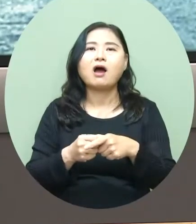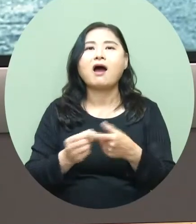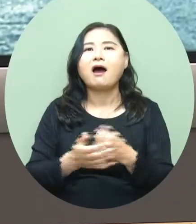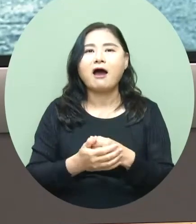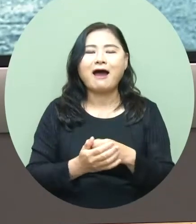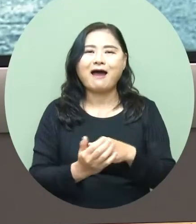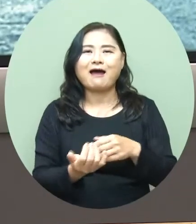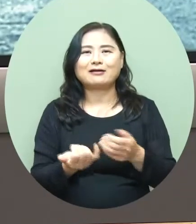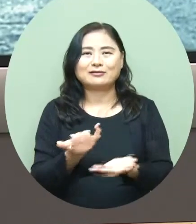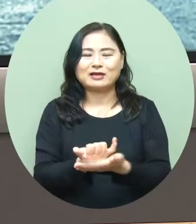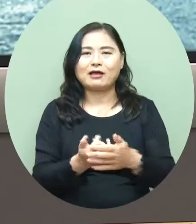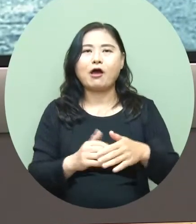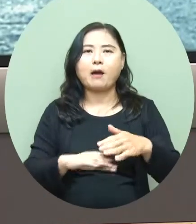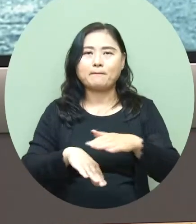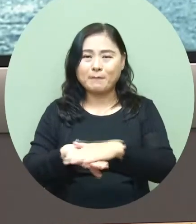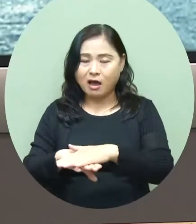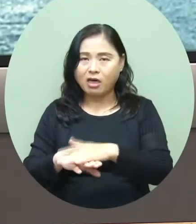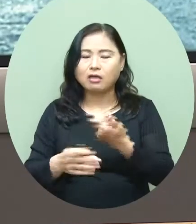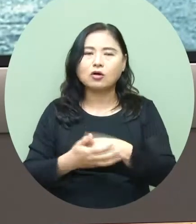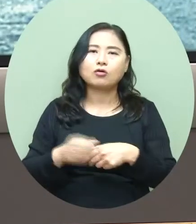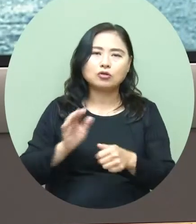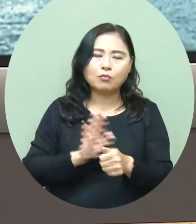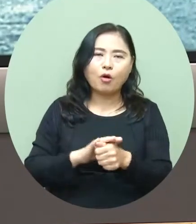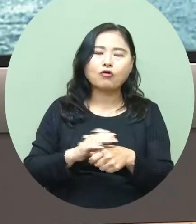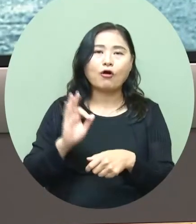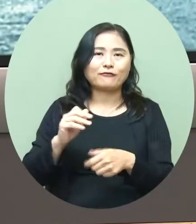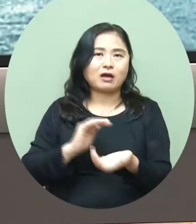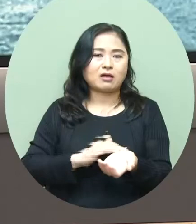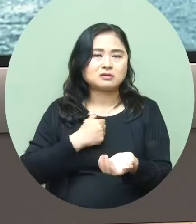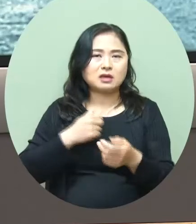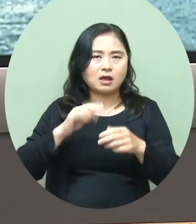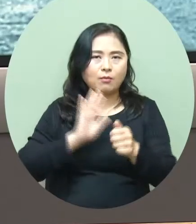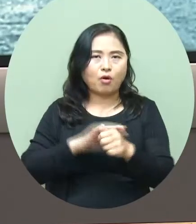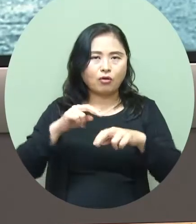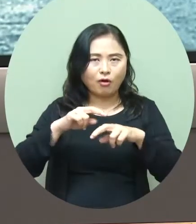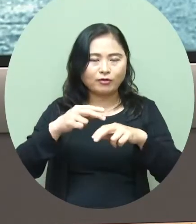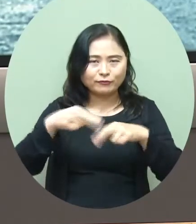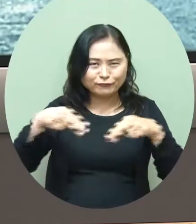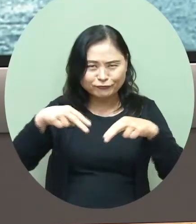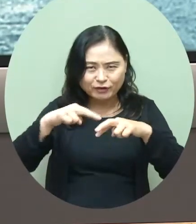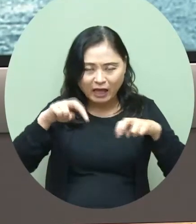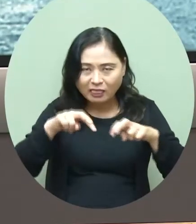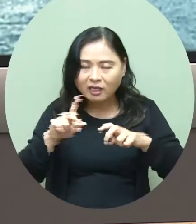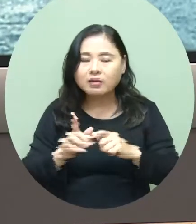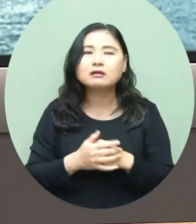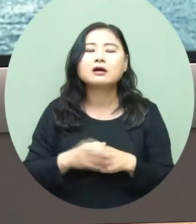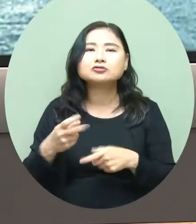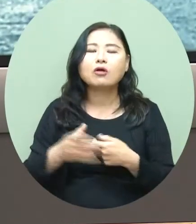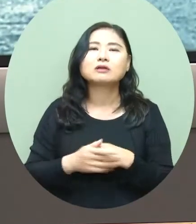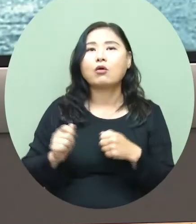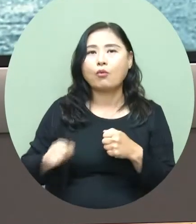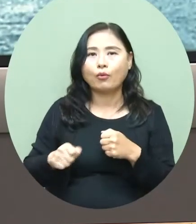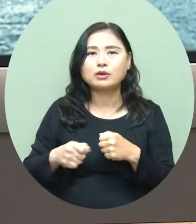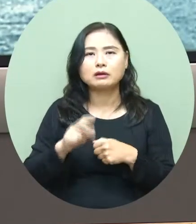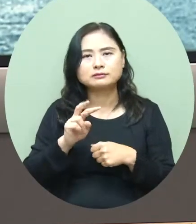taken to a public mortuary. The cause of death will not be known until the coroner's